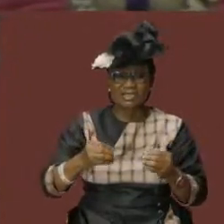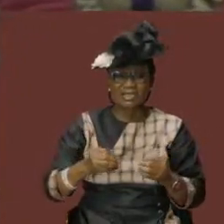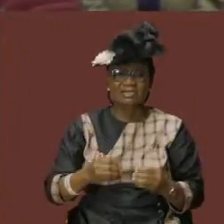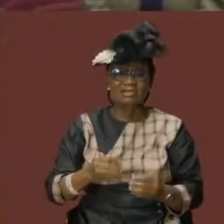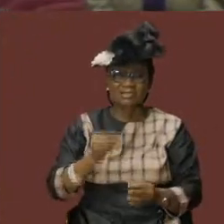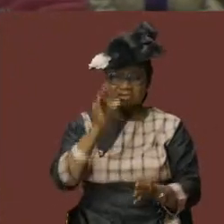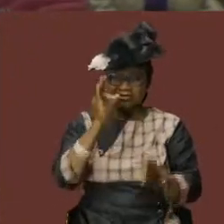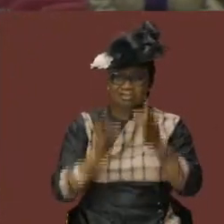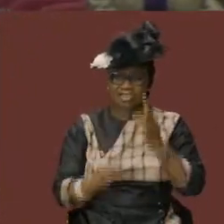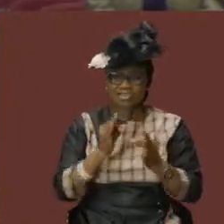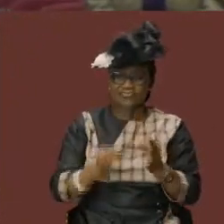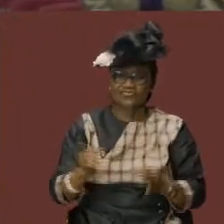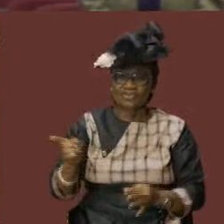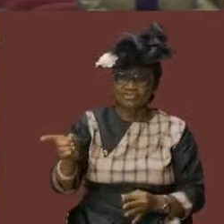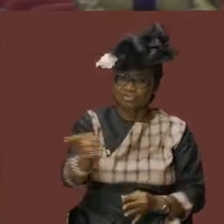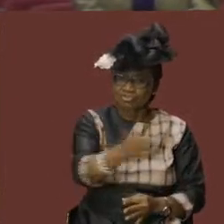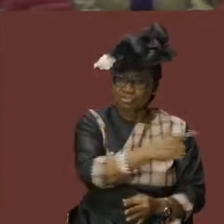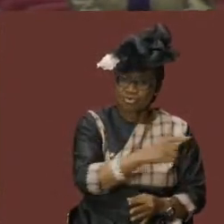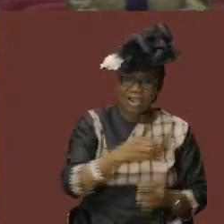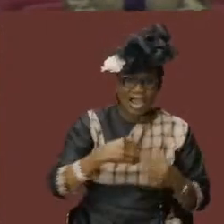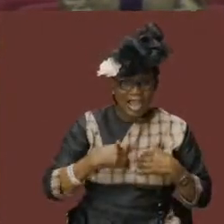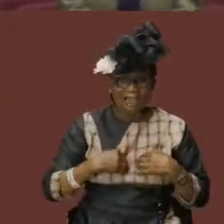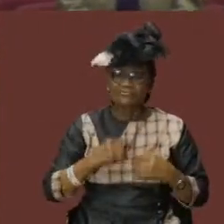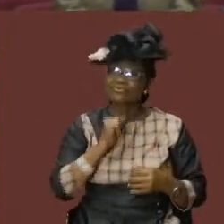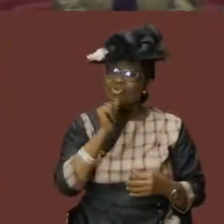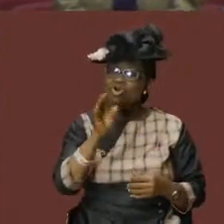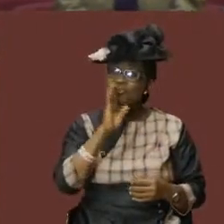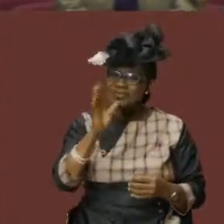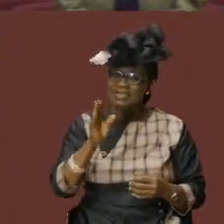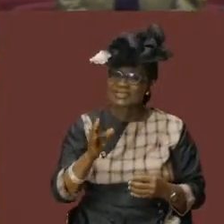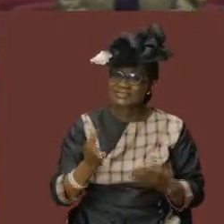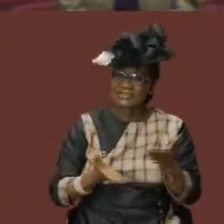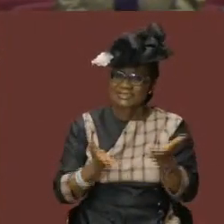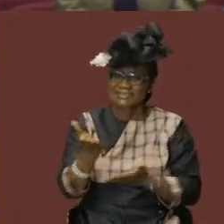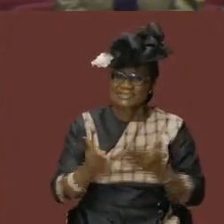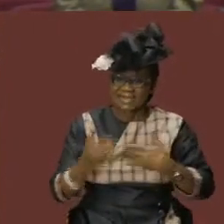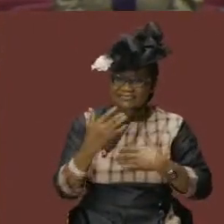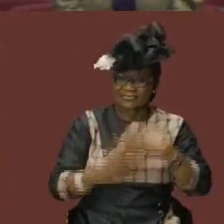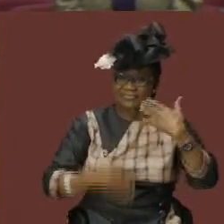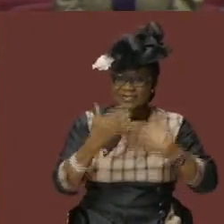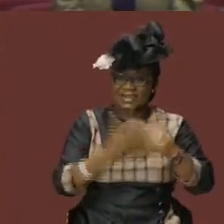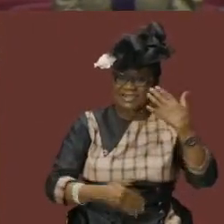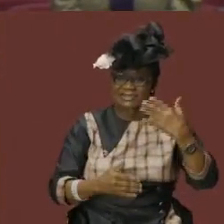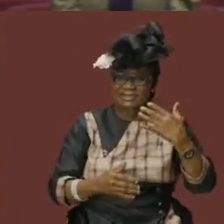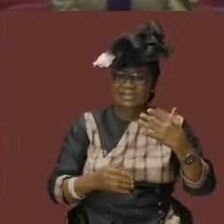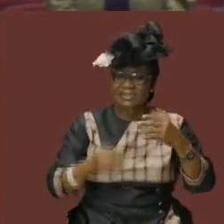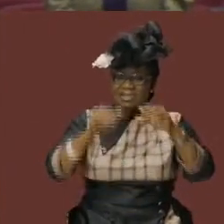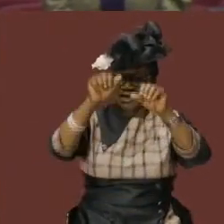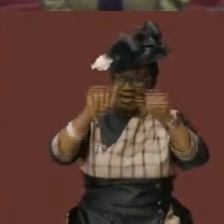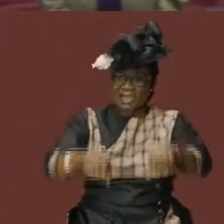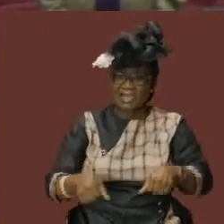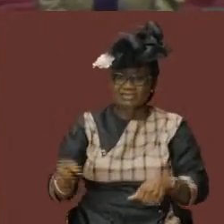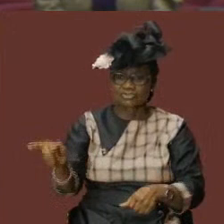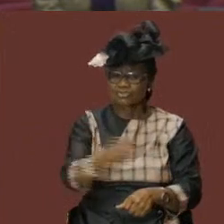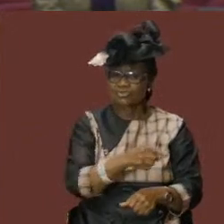You have not been served bread, could you please shout hallelujah?